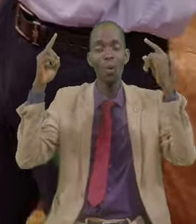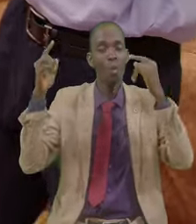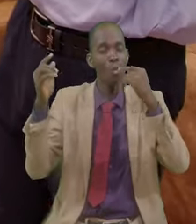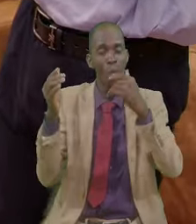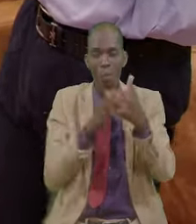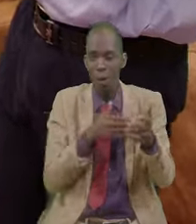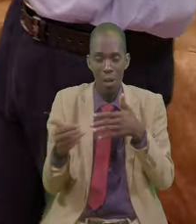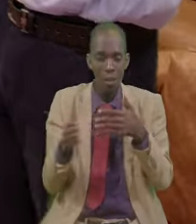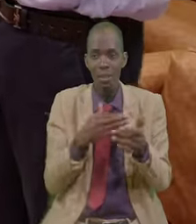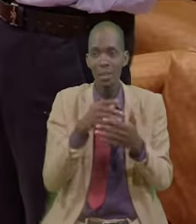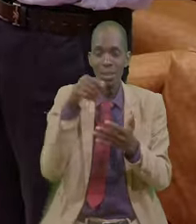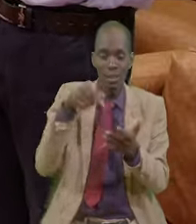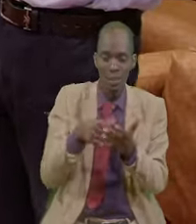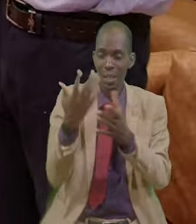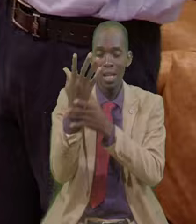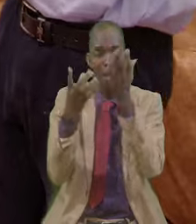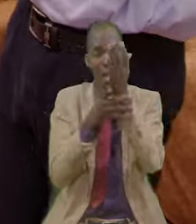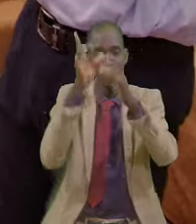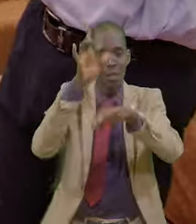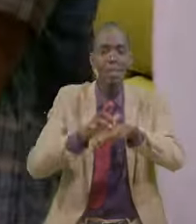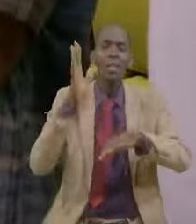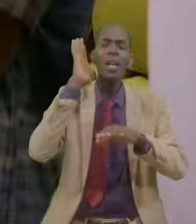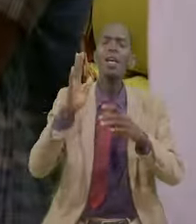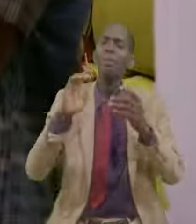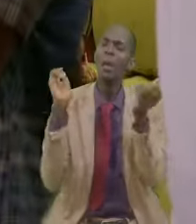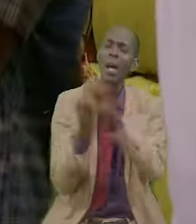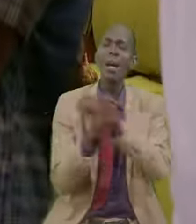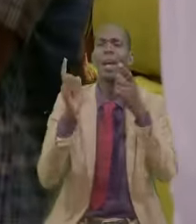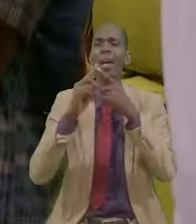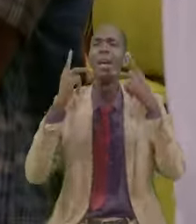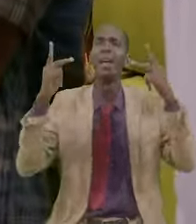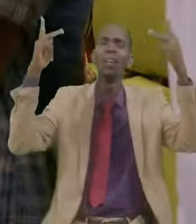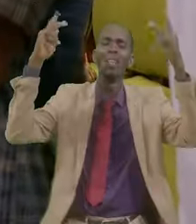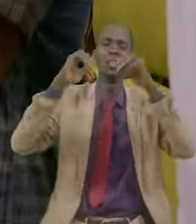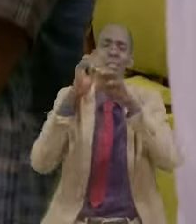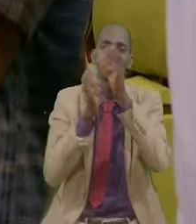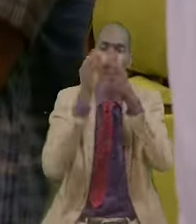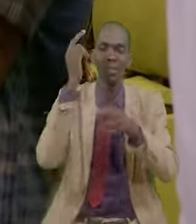Whatever this hand touches will turn to prosperity.